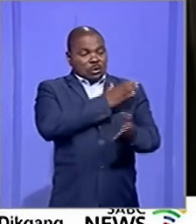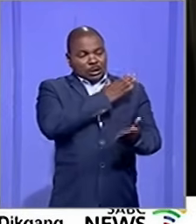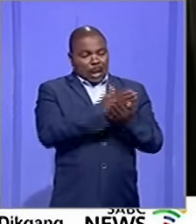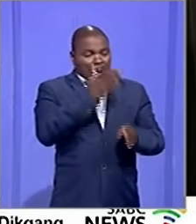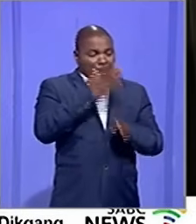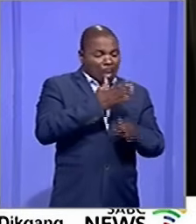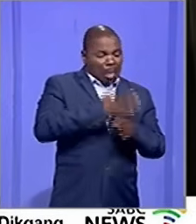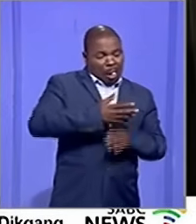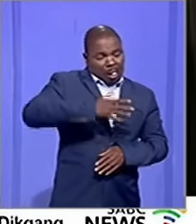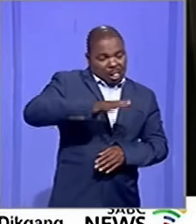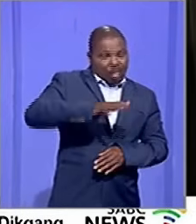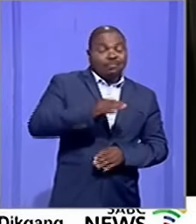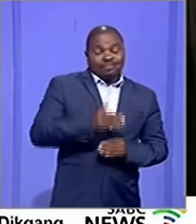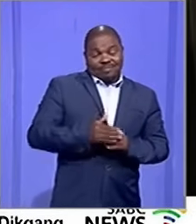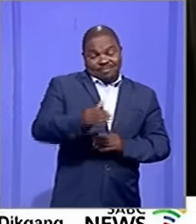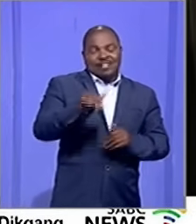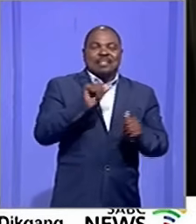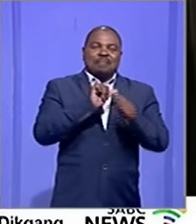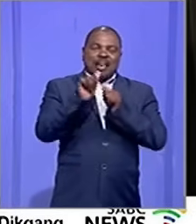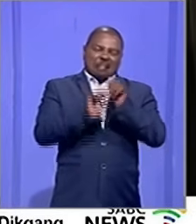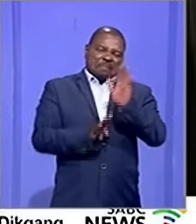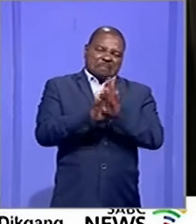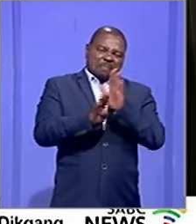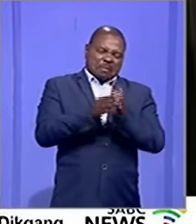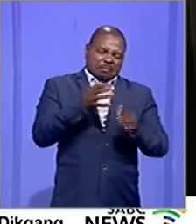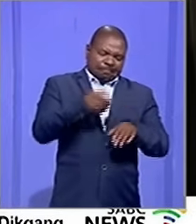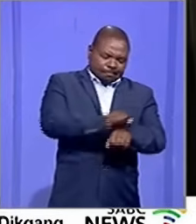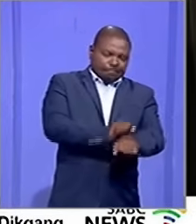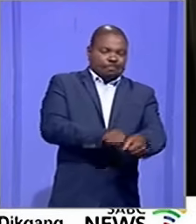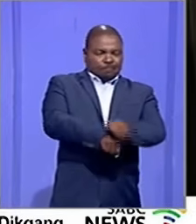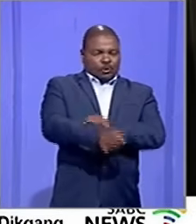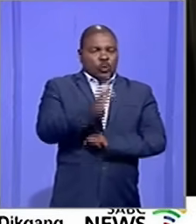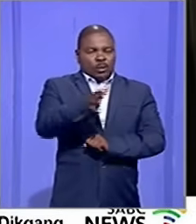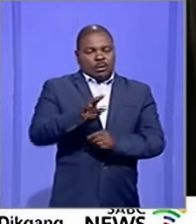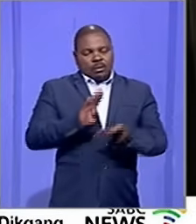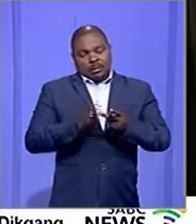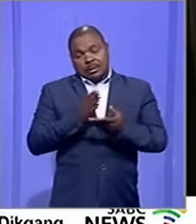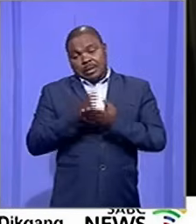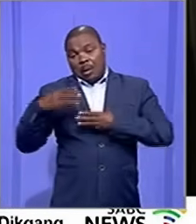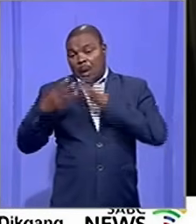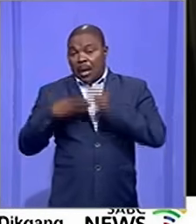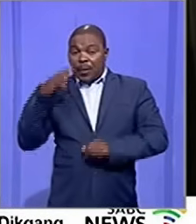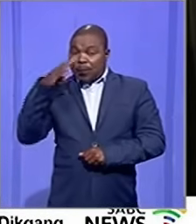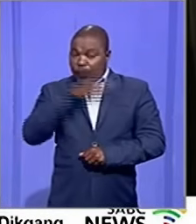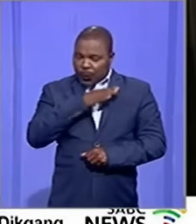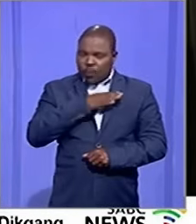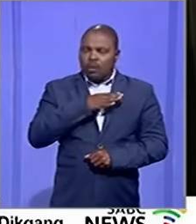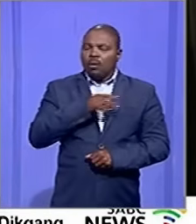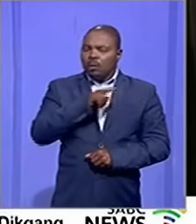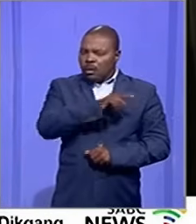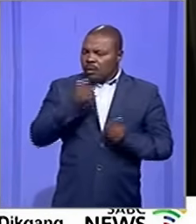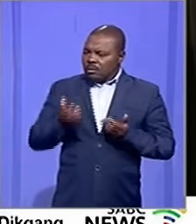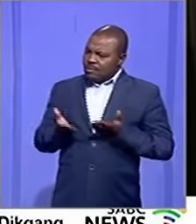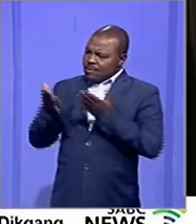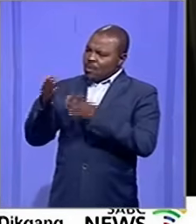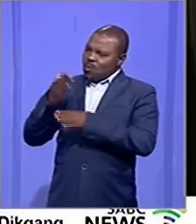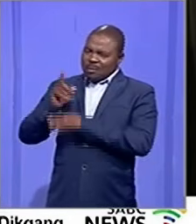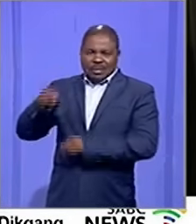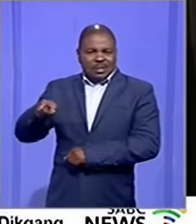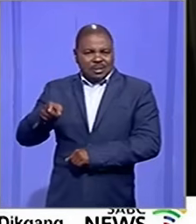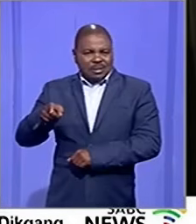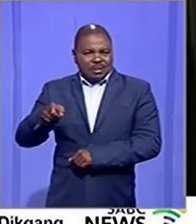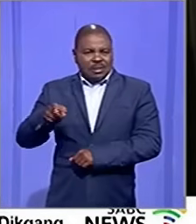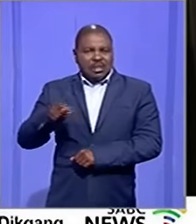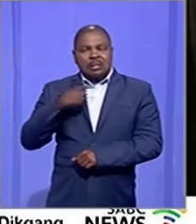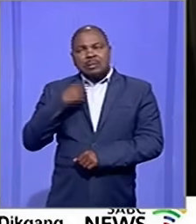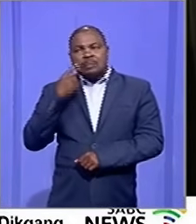letsogo ba bontšha gore no mo go tlamehile go šomiwe le ba ba sa hwetše mebereko tlamehile fitlhe mo bathong e go ska ba